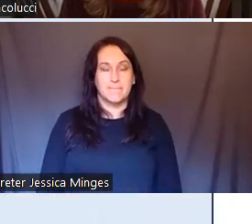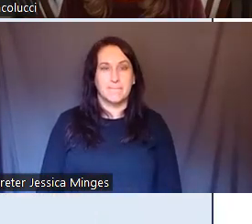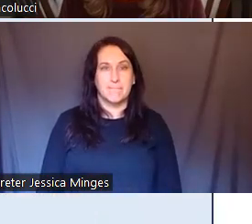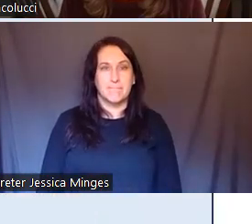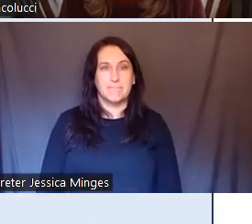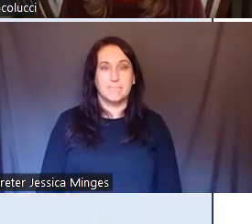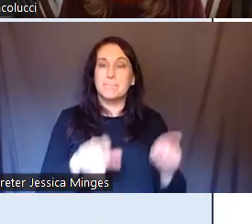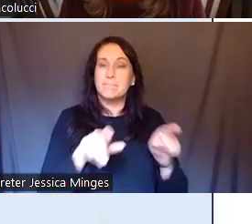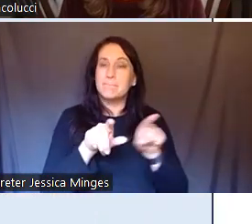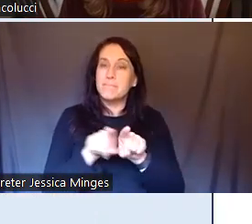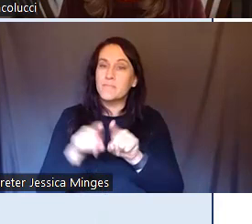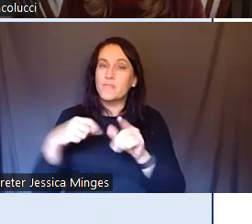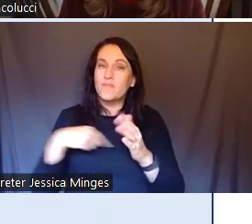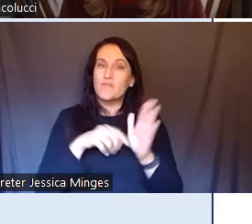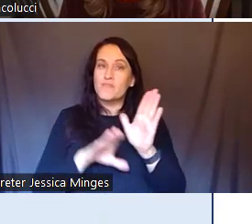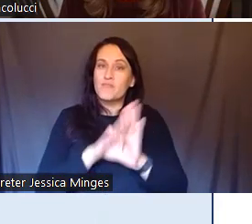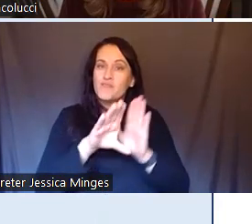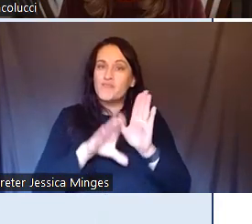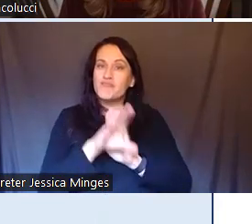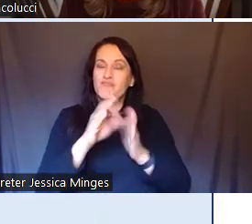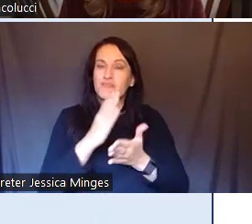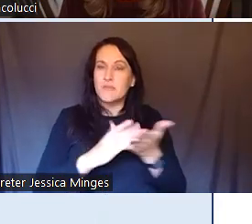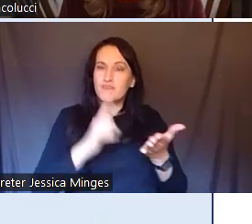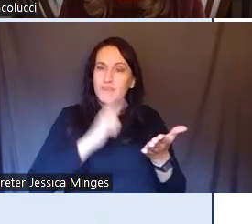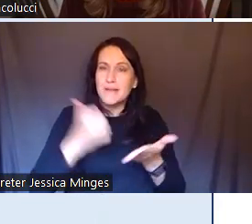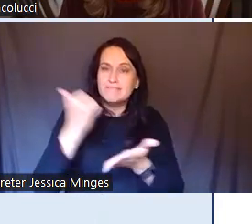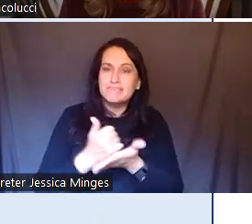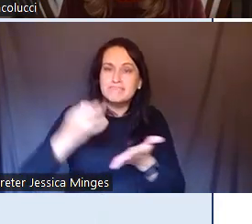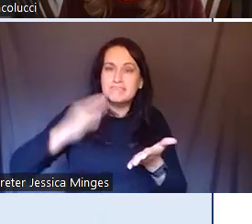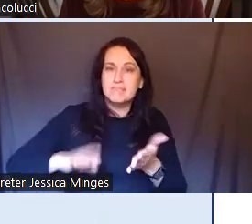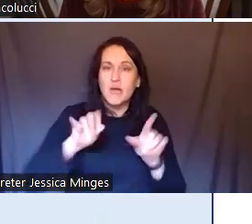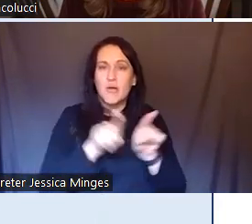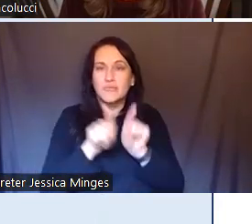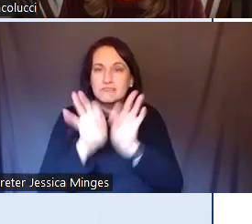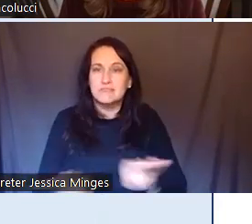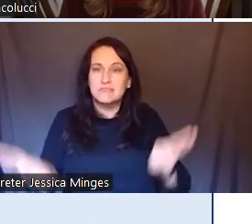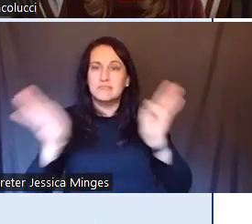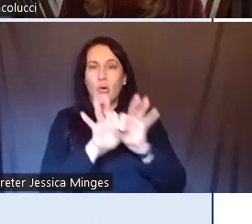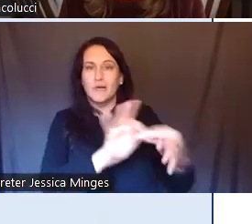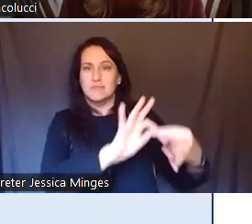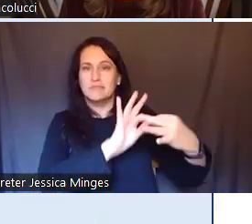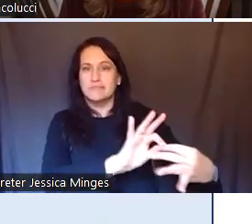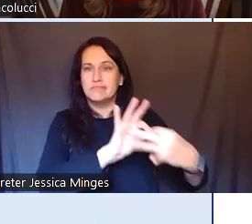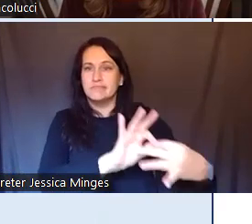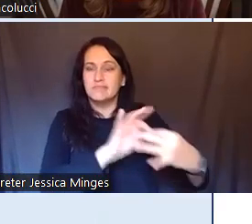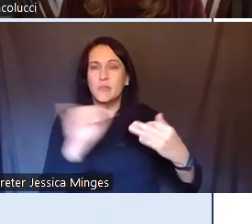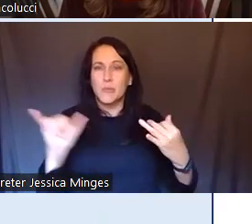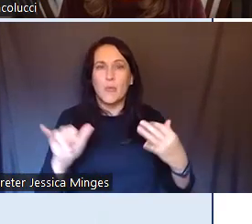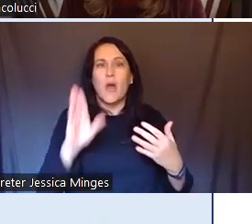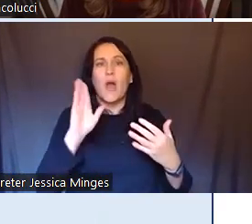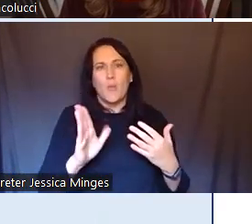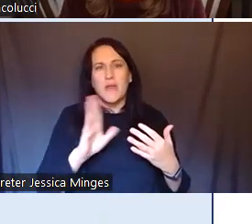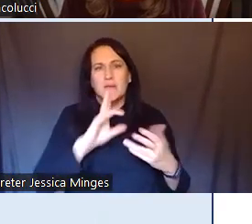We have developed some very helpful and important affiliations. Most notably, I'm going to talk about